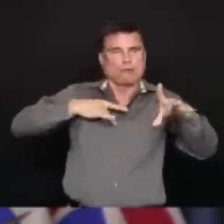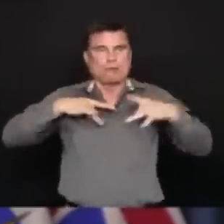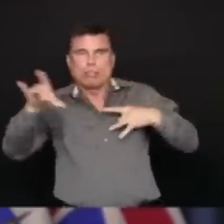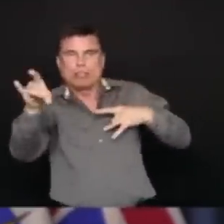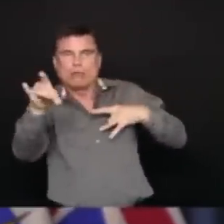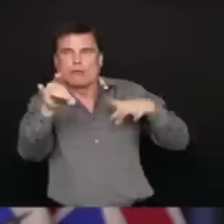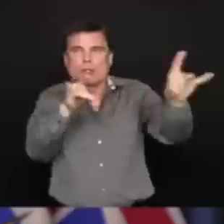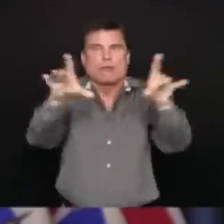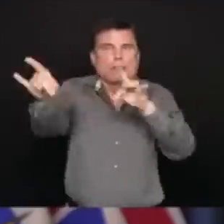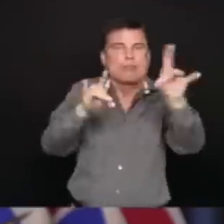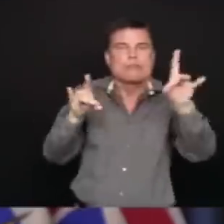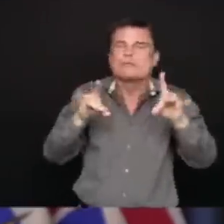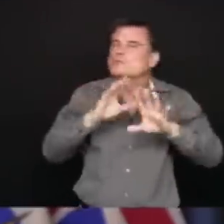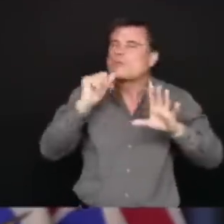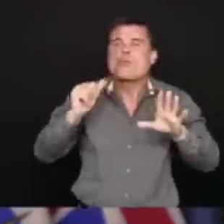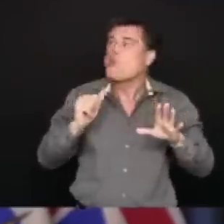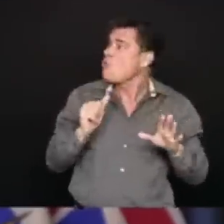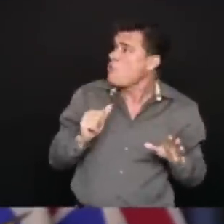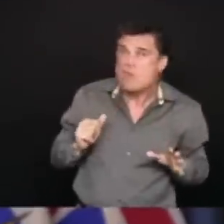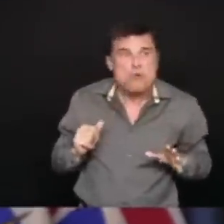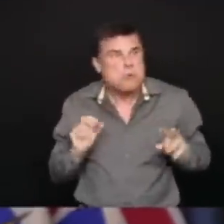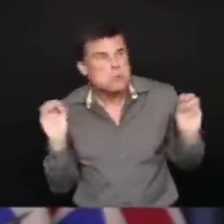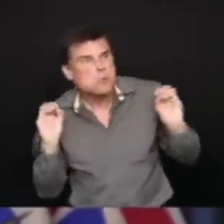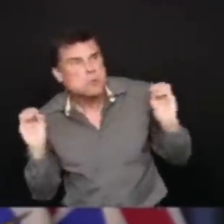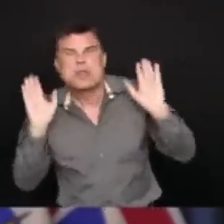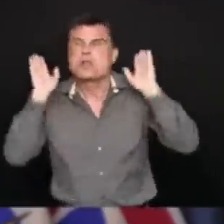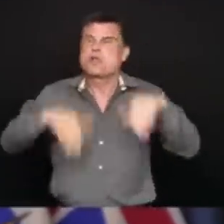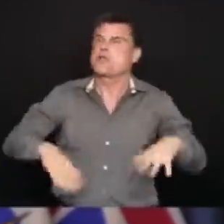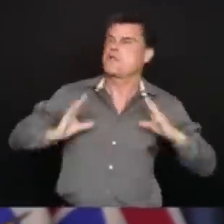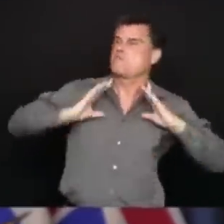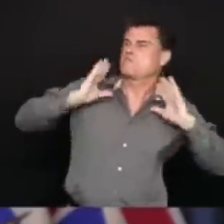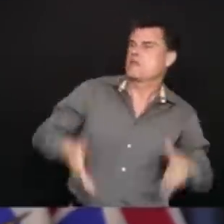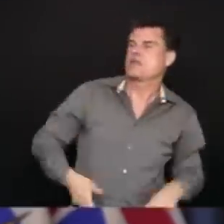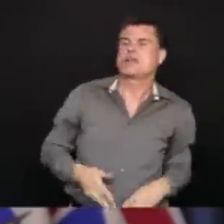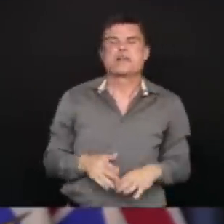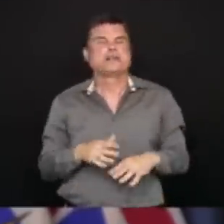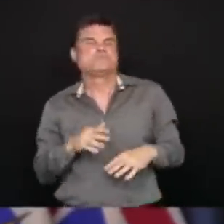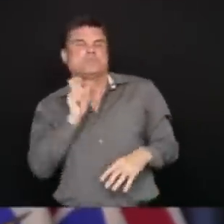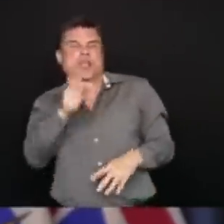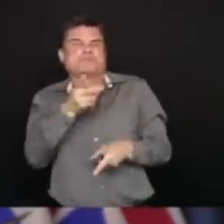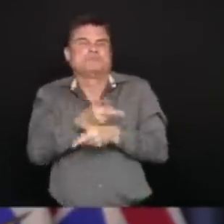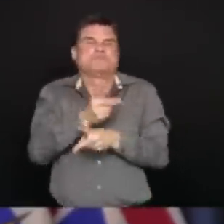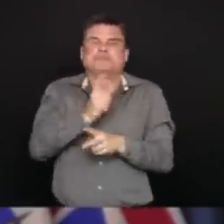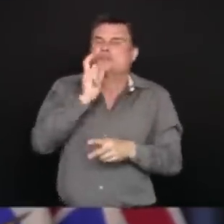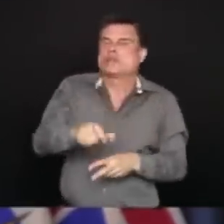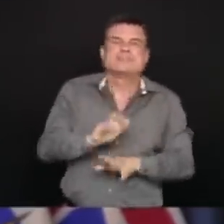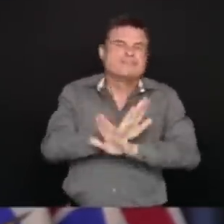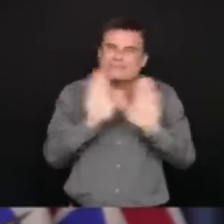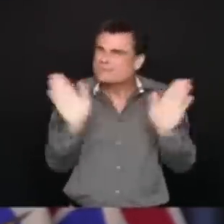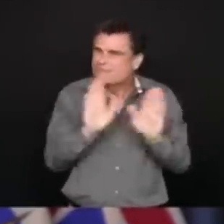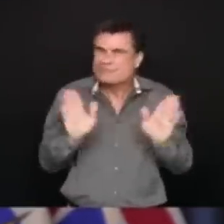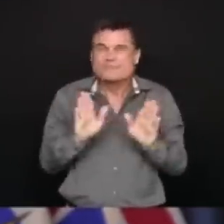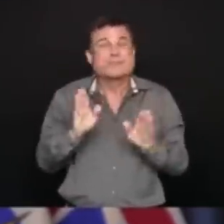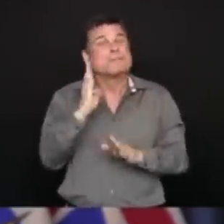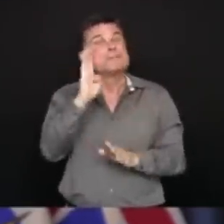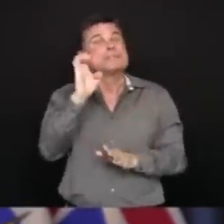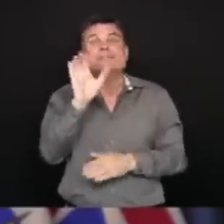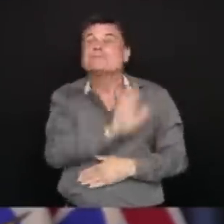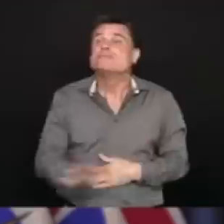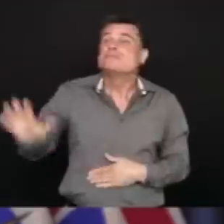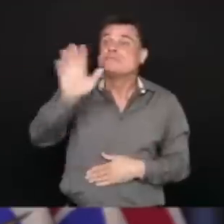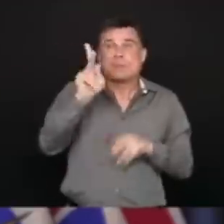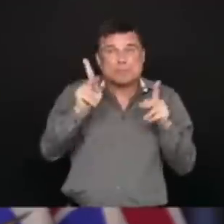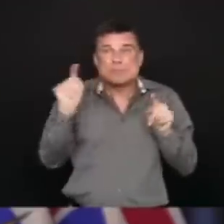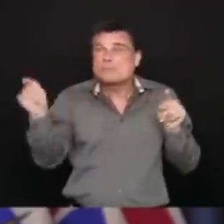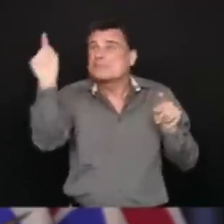know, tragically we see that in the fact that people are still dying from this virus here in BC. The risk of a spike